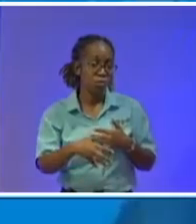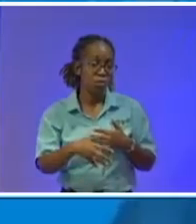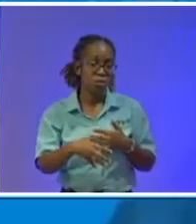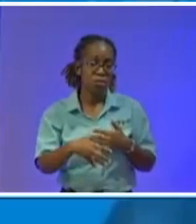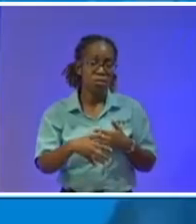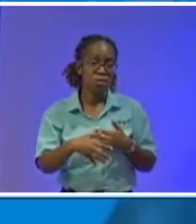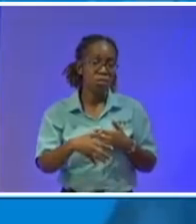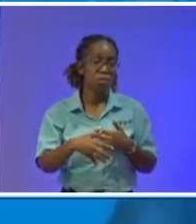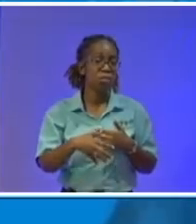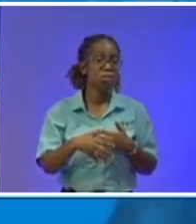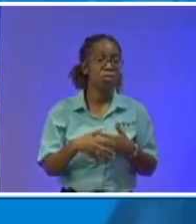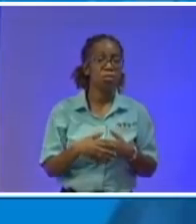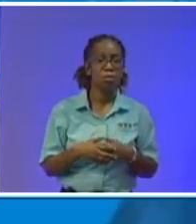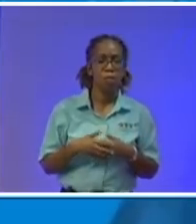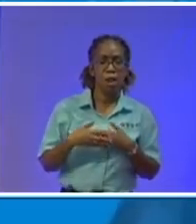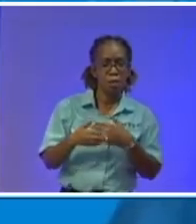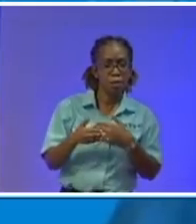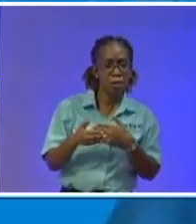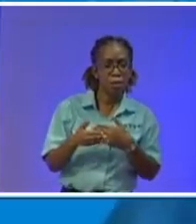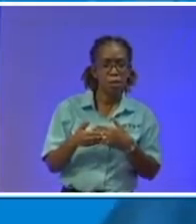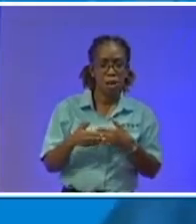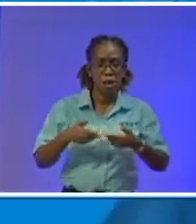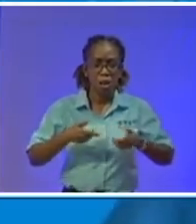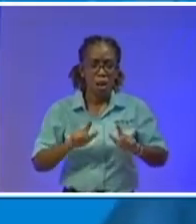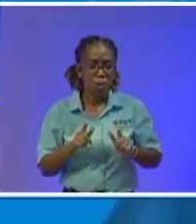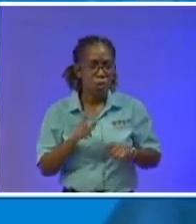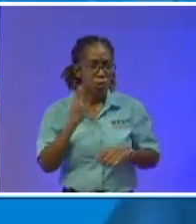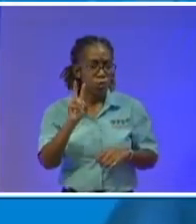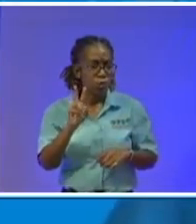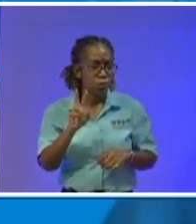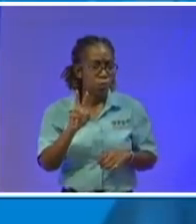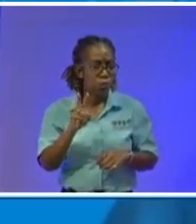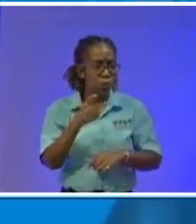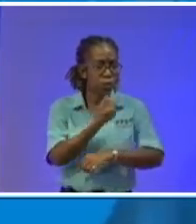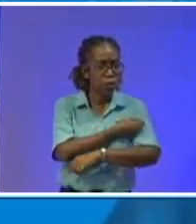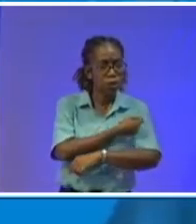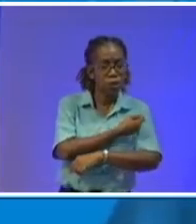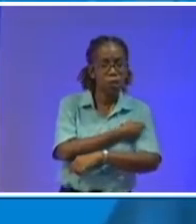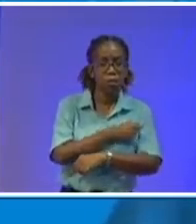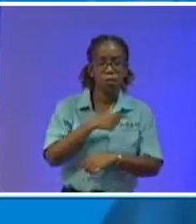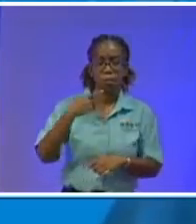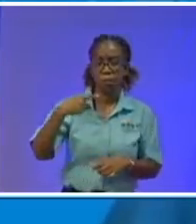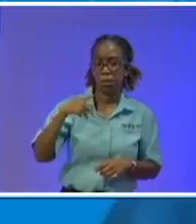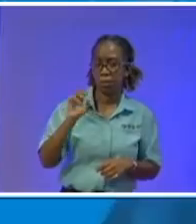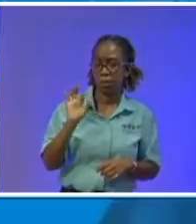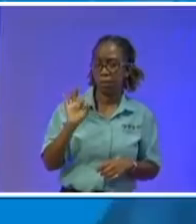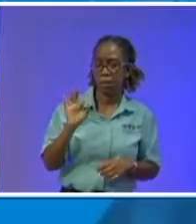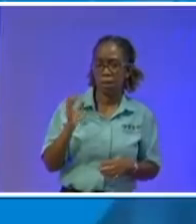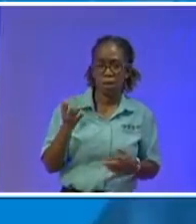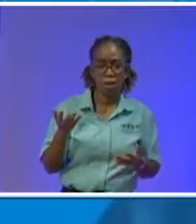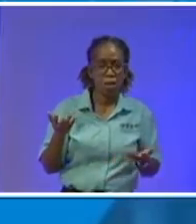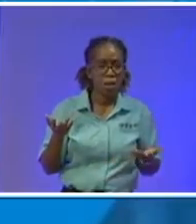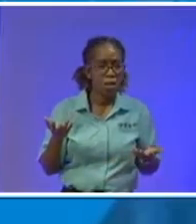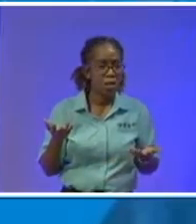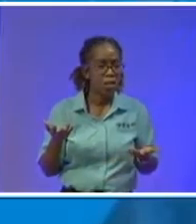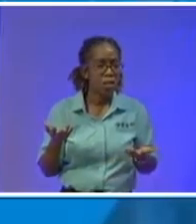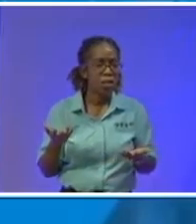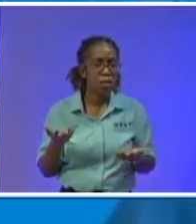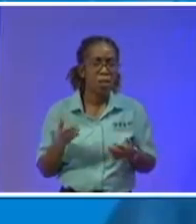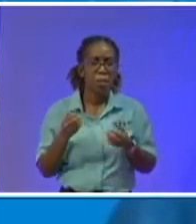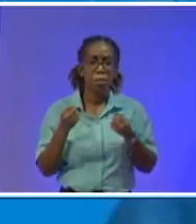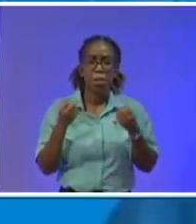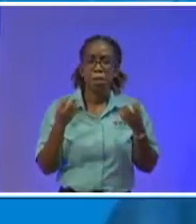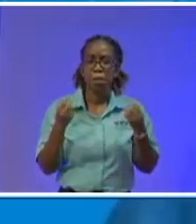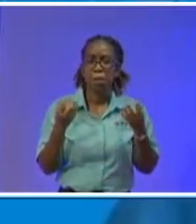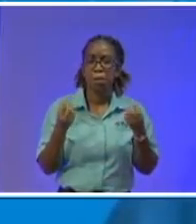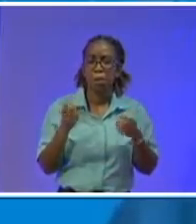Pfizer. Is that WHO approved? And a lot of people are saying too that who have gotten